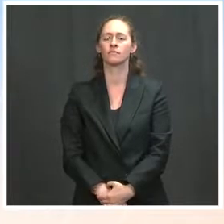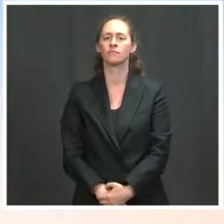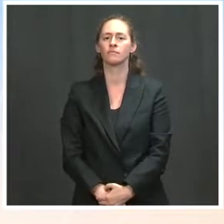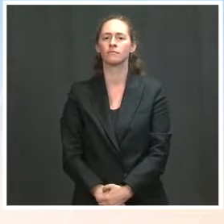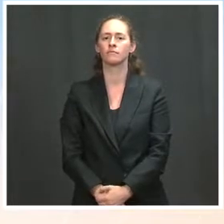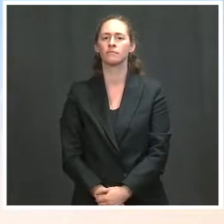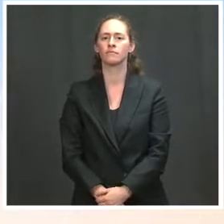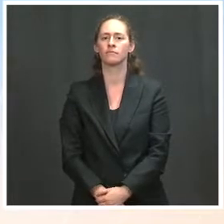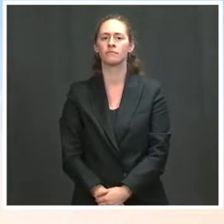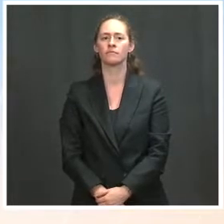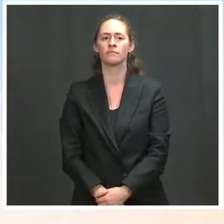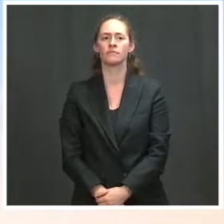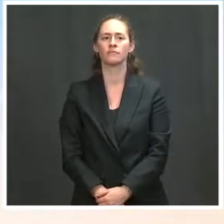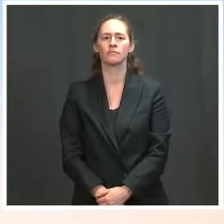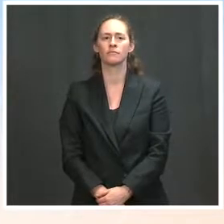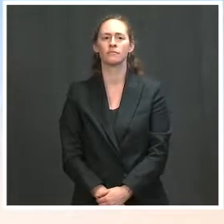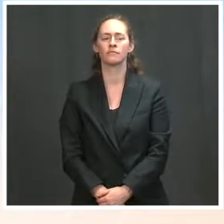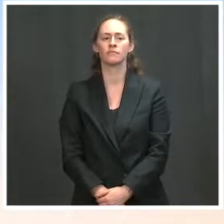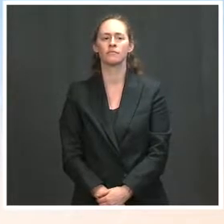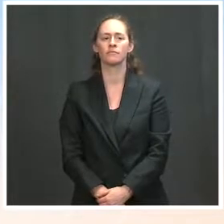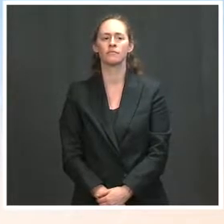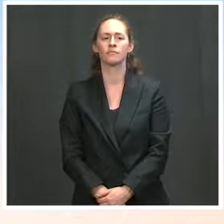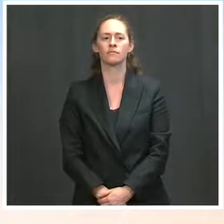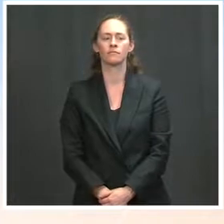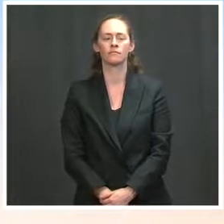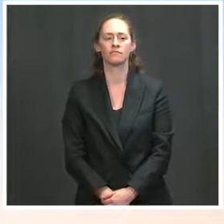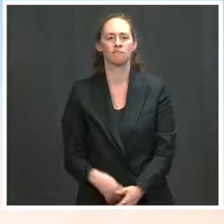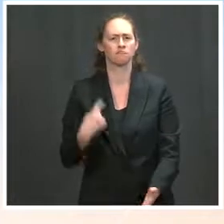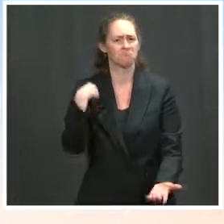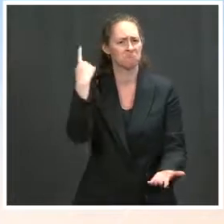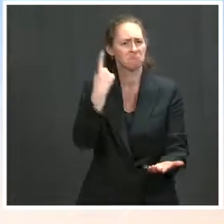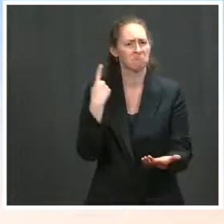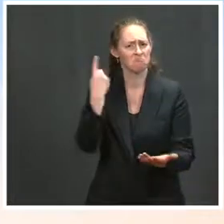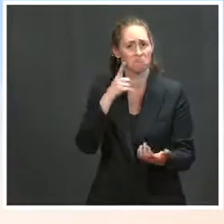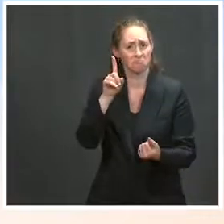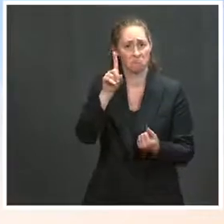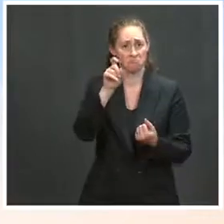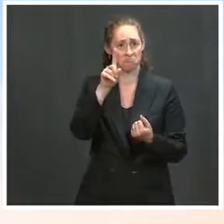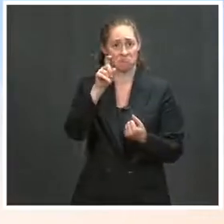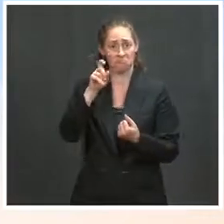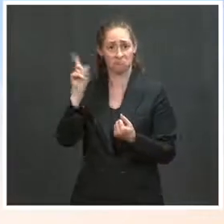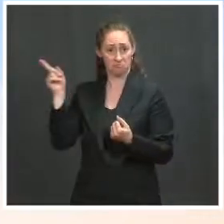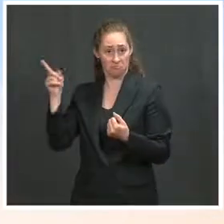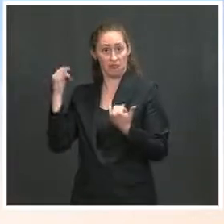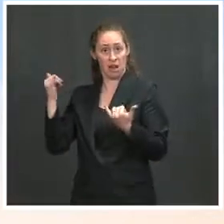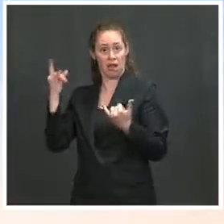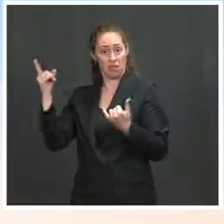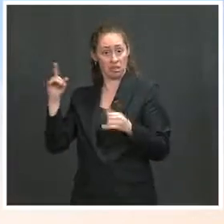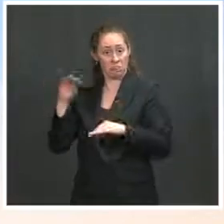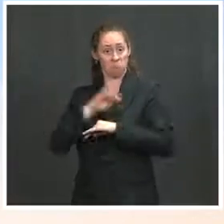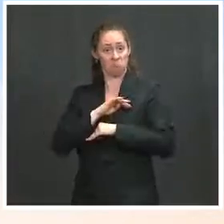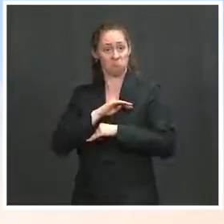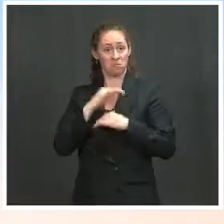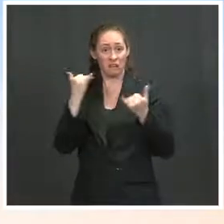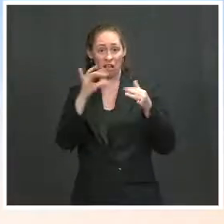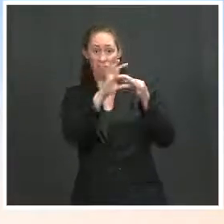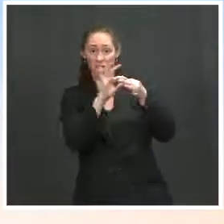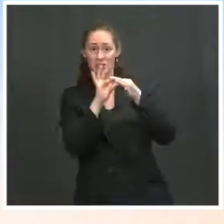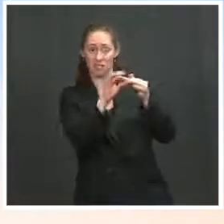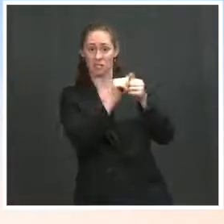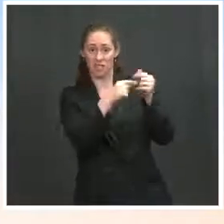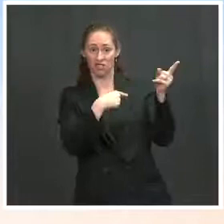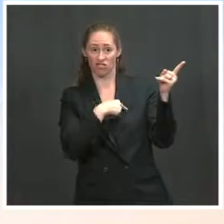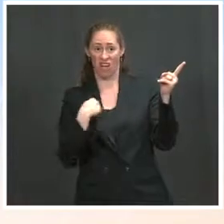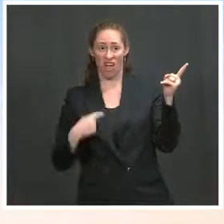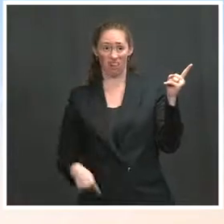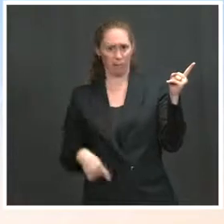Is the White House satisfied with the cooperation it's getting from China on this? Because in the past, clearly it hasn't been. And if